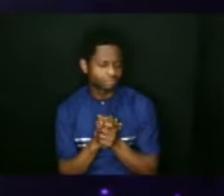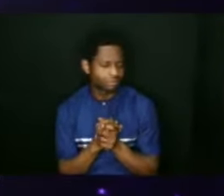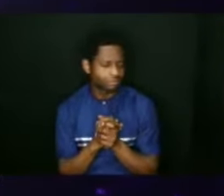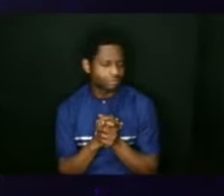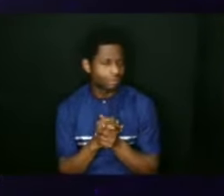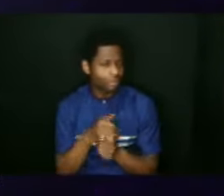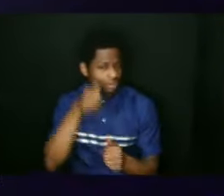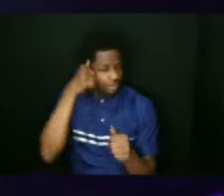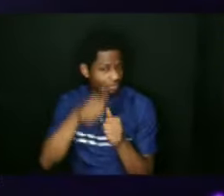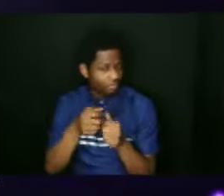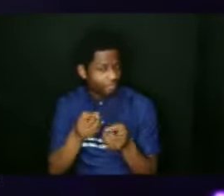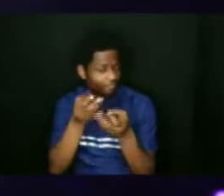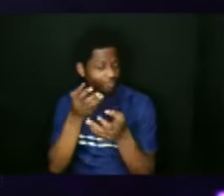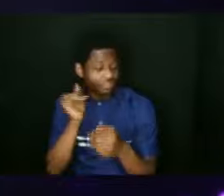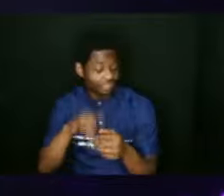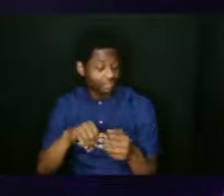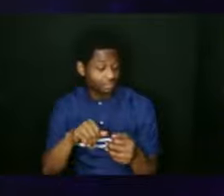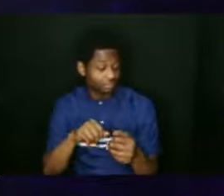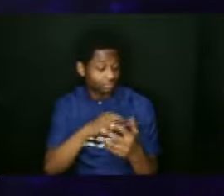In